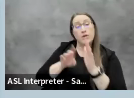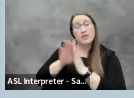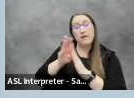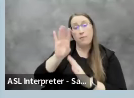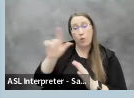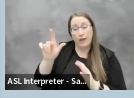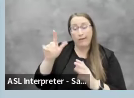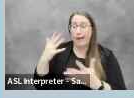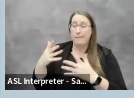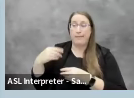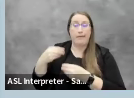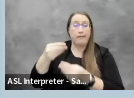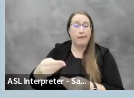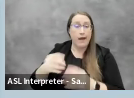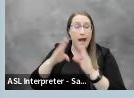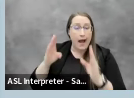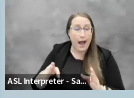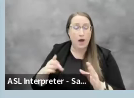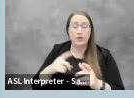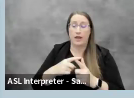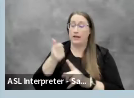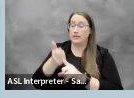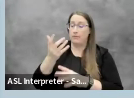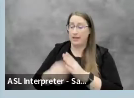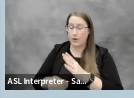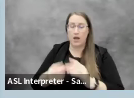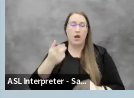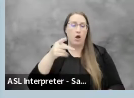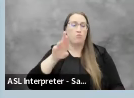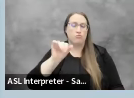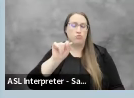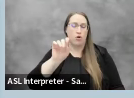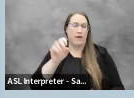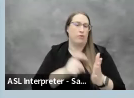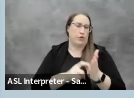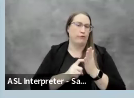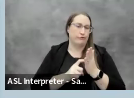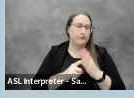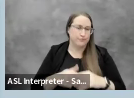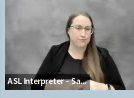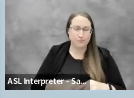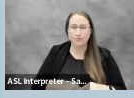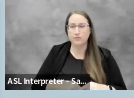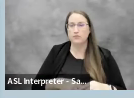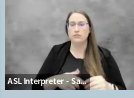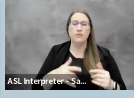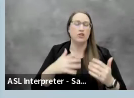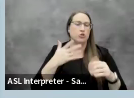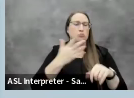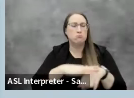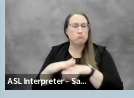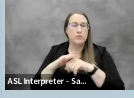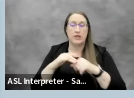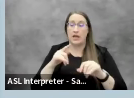inherit a house or some other asset and then they pass away, a probate would be needed. So if you do have family members who are